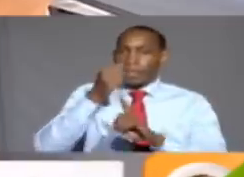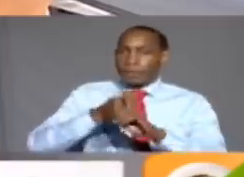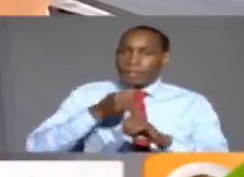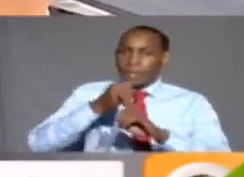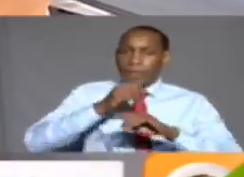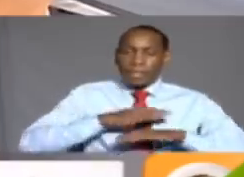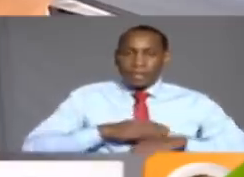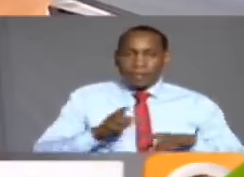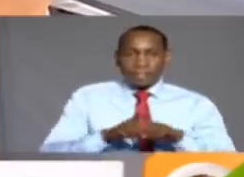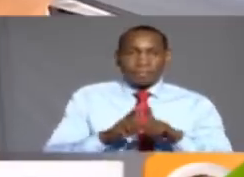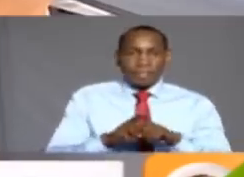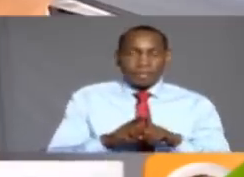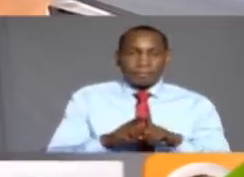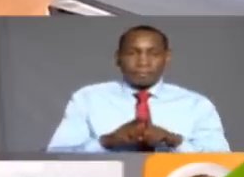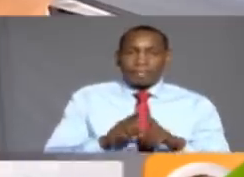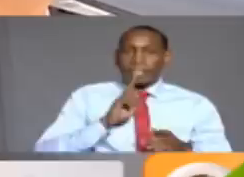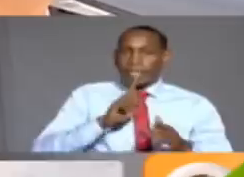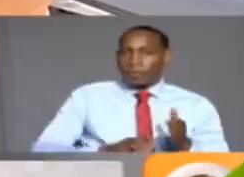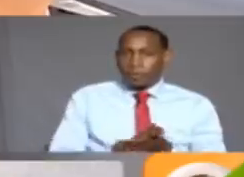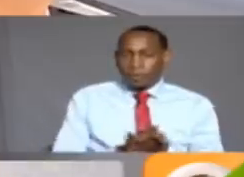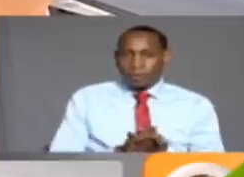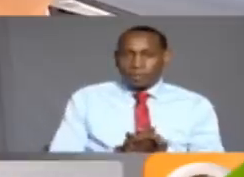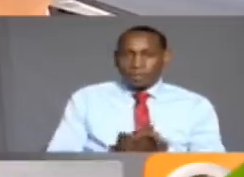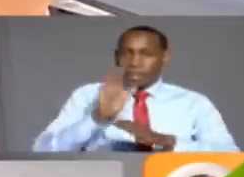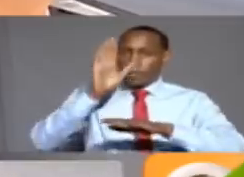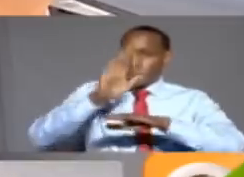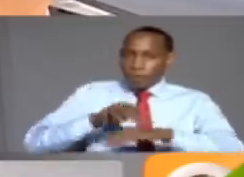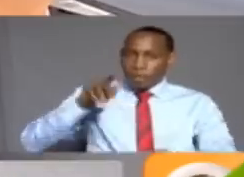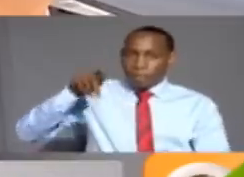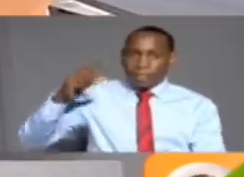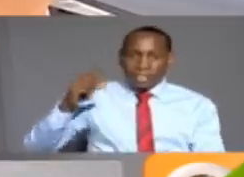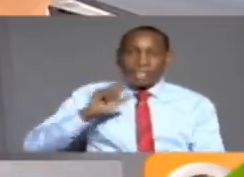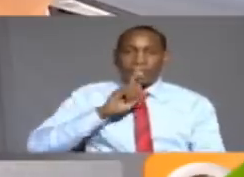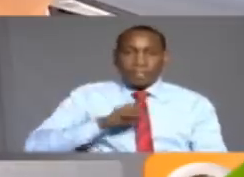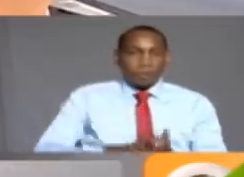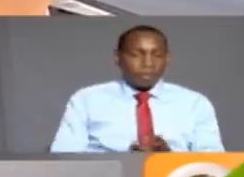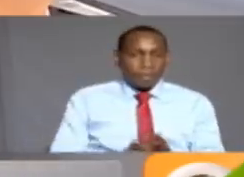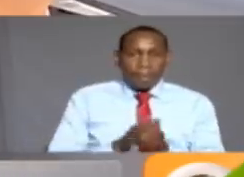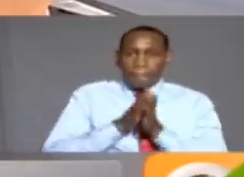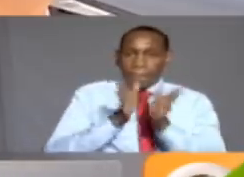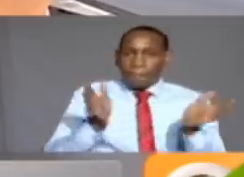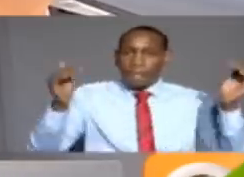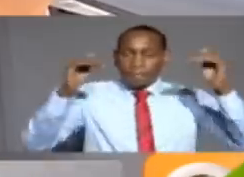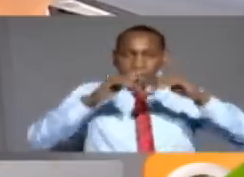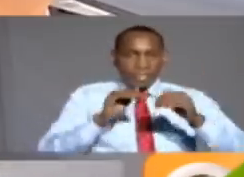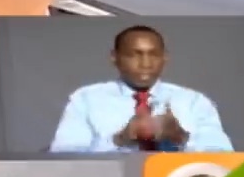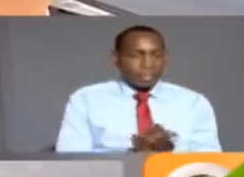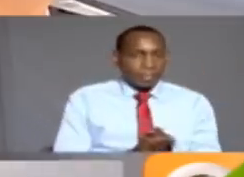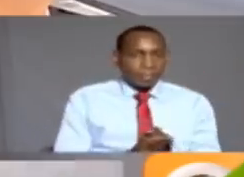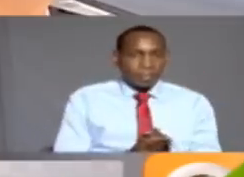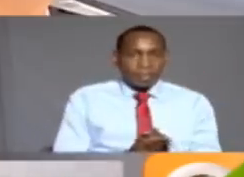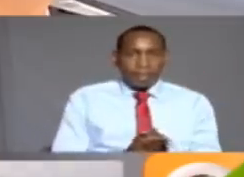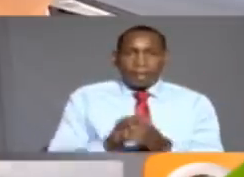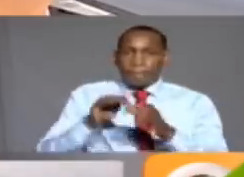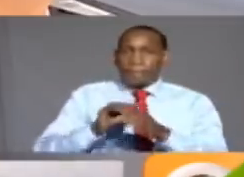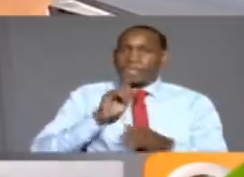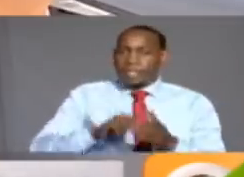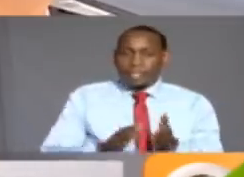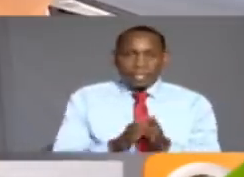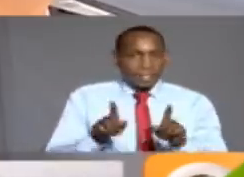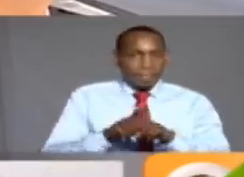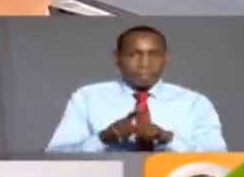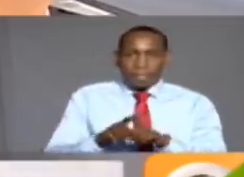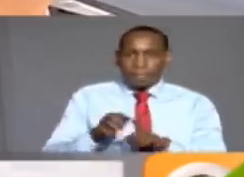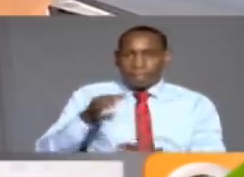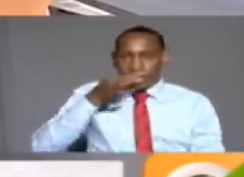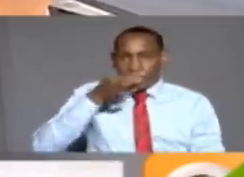think we are speaking to the walls and saying, call a PG. Okay. We have said it in public rallies. I don't want to. Moses has said it. Yeah. Gojiri has also